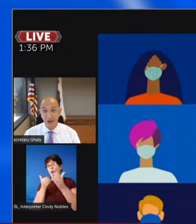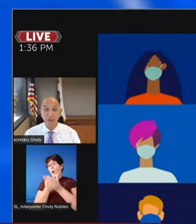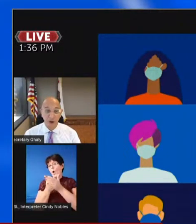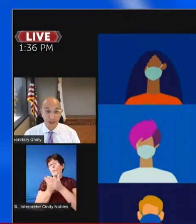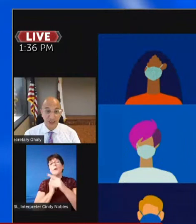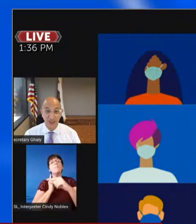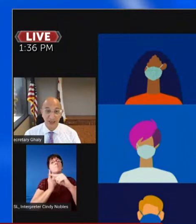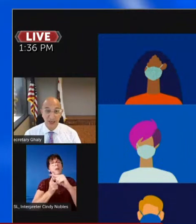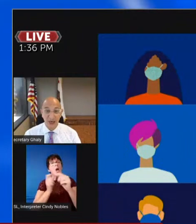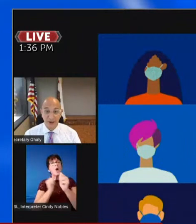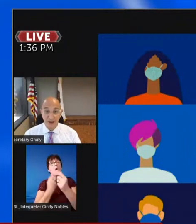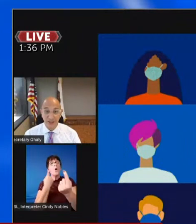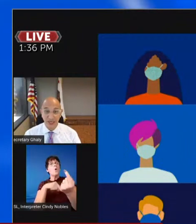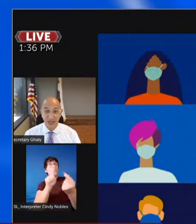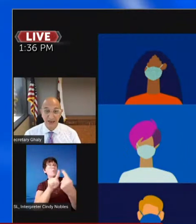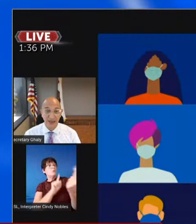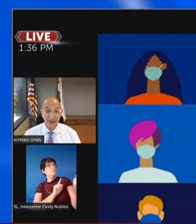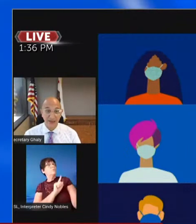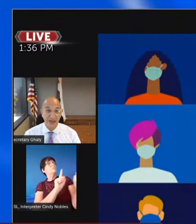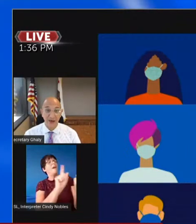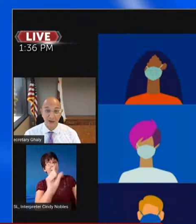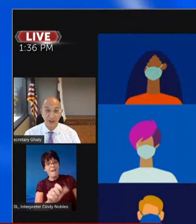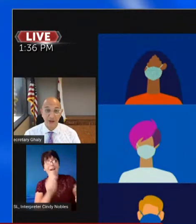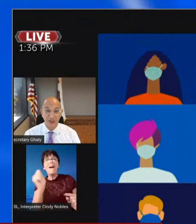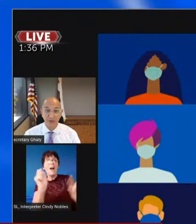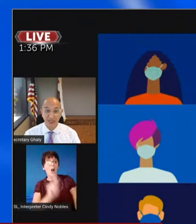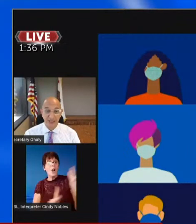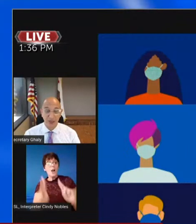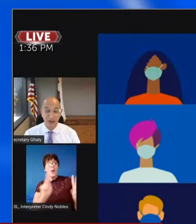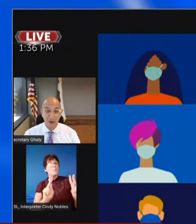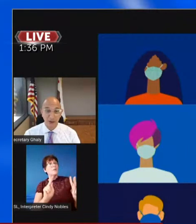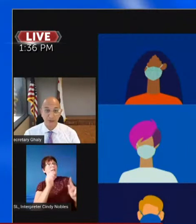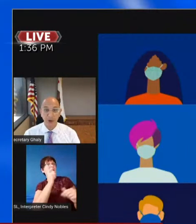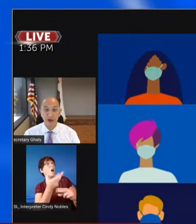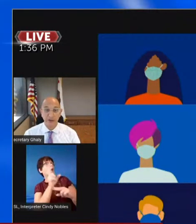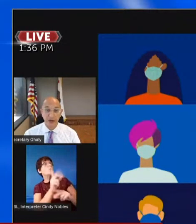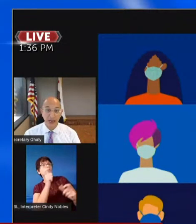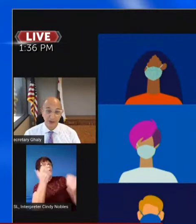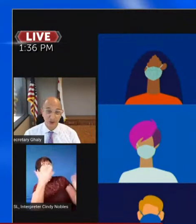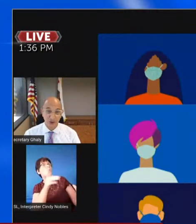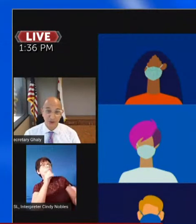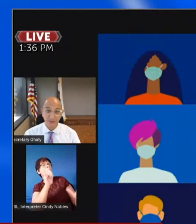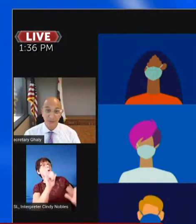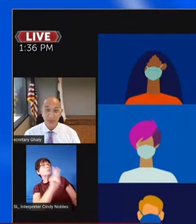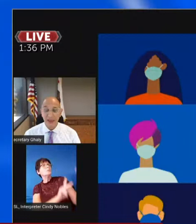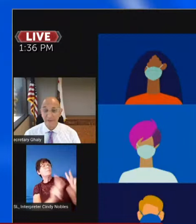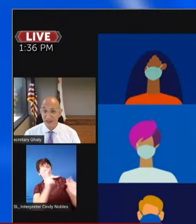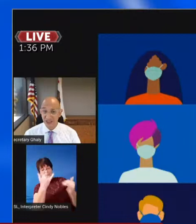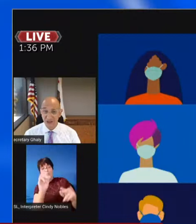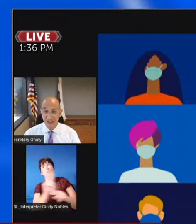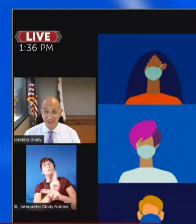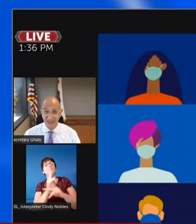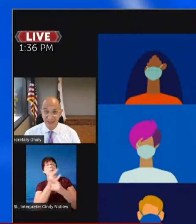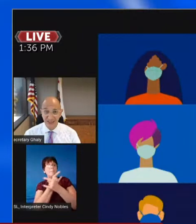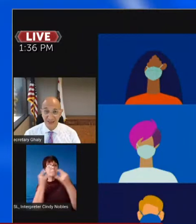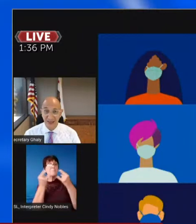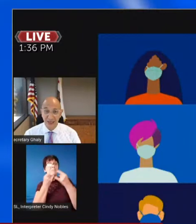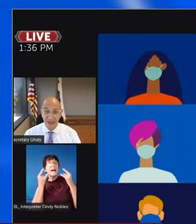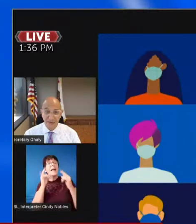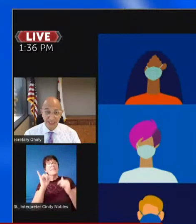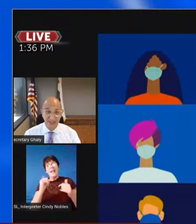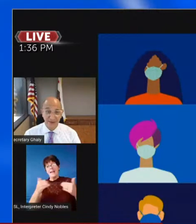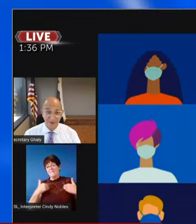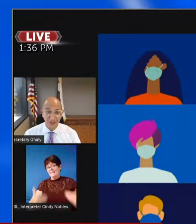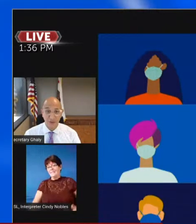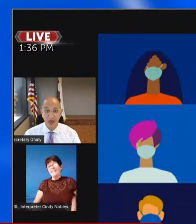when they're approaching others that they aren't used to mixing with or aren't part of their household. That physical distancing